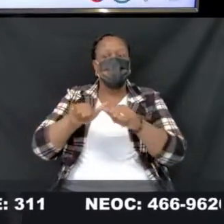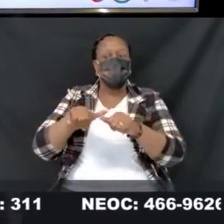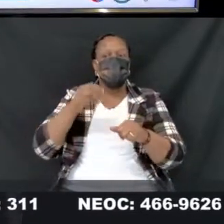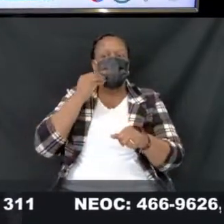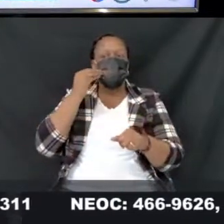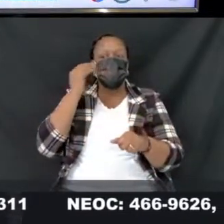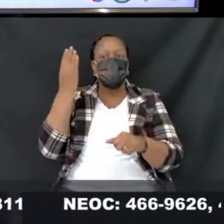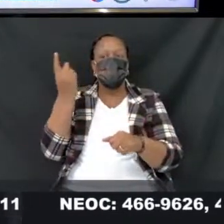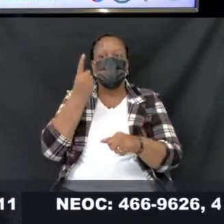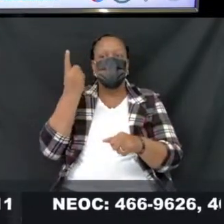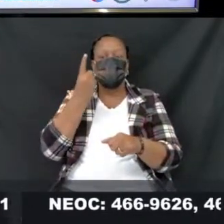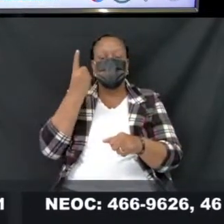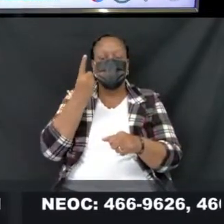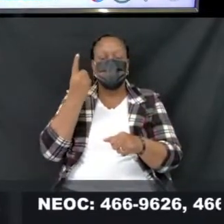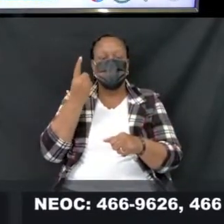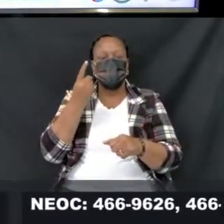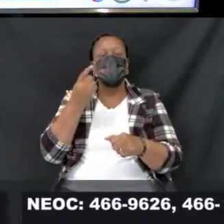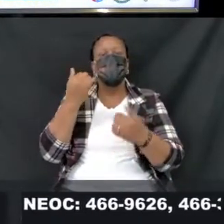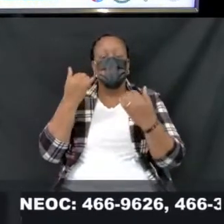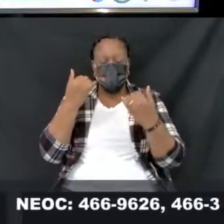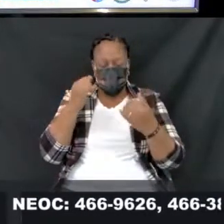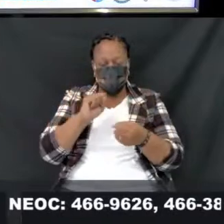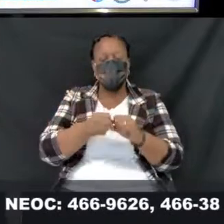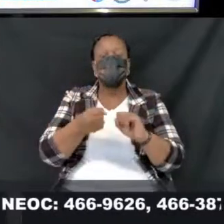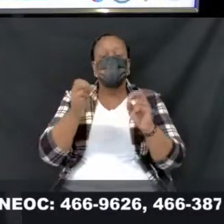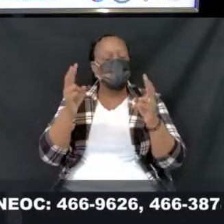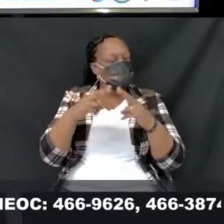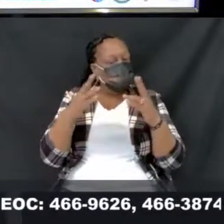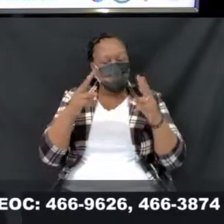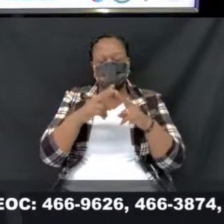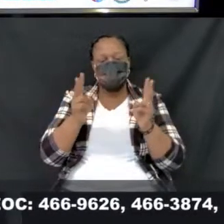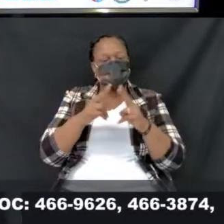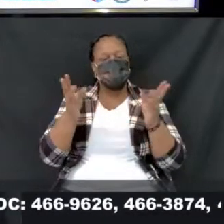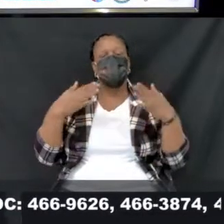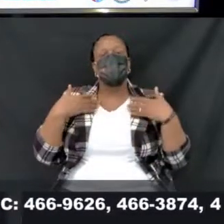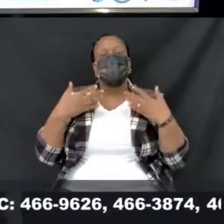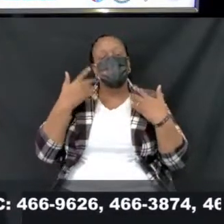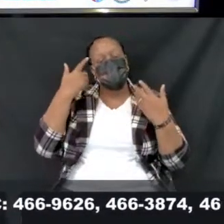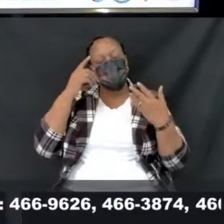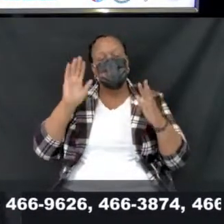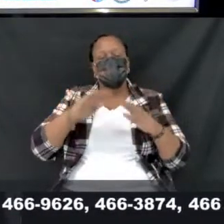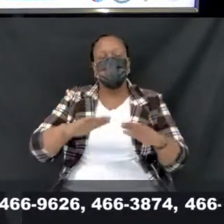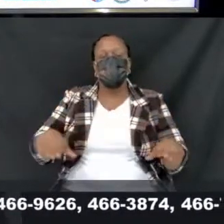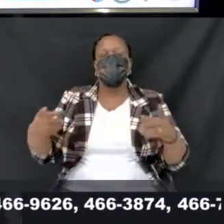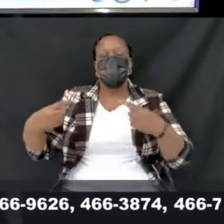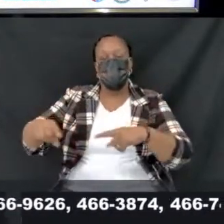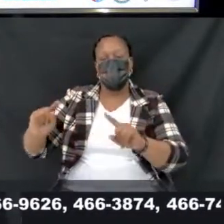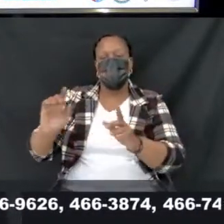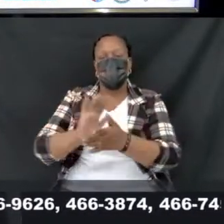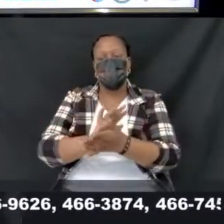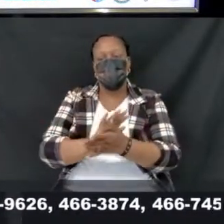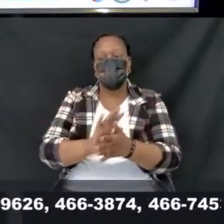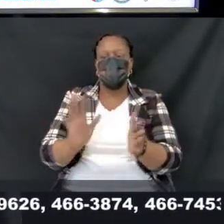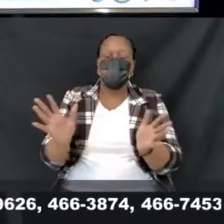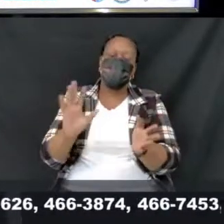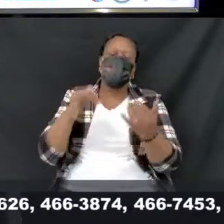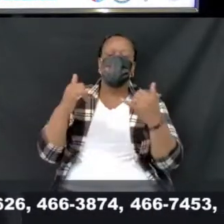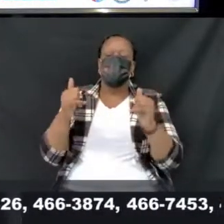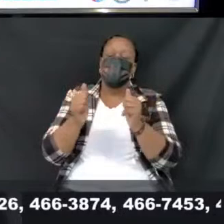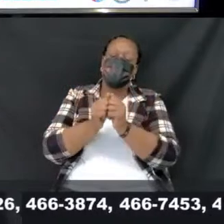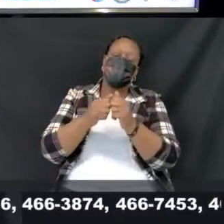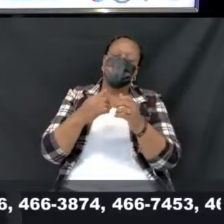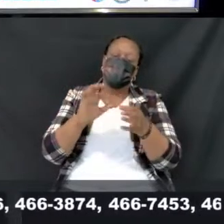this has taken place. Equally so, let me bring it to the tourism aspect of things. I have been receiving a